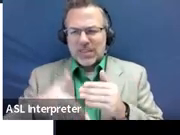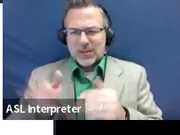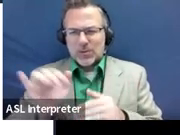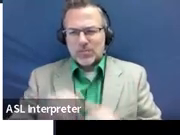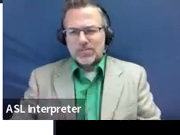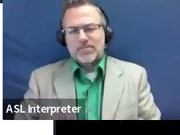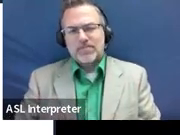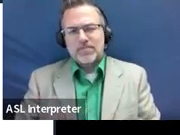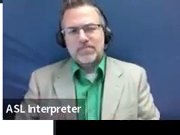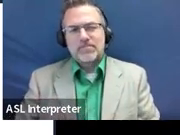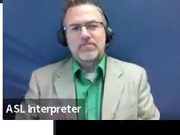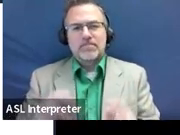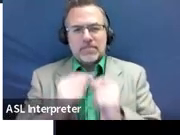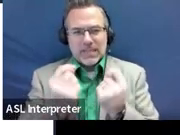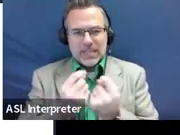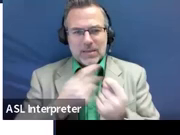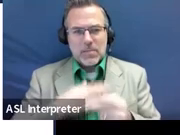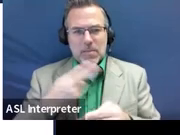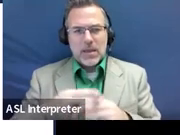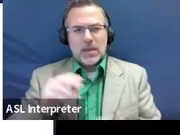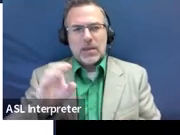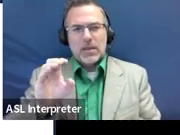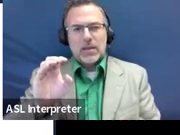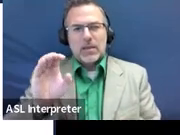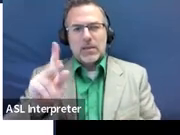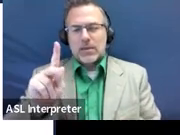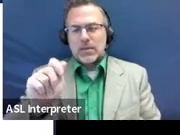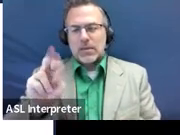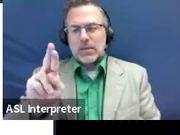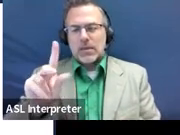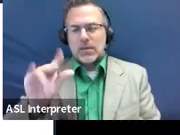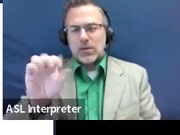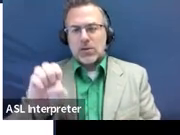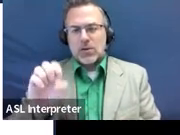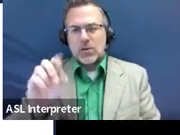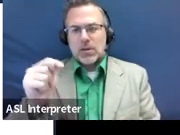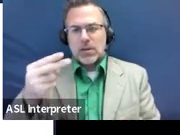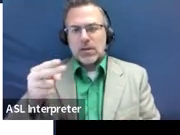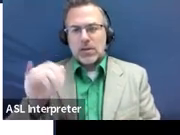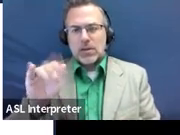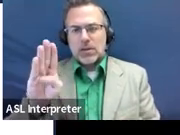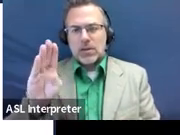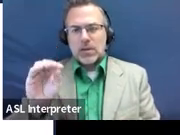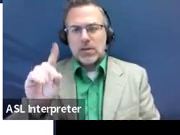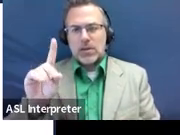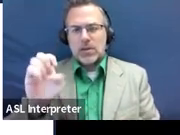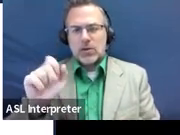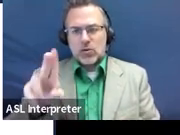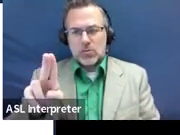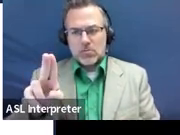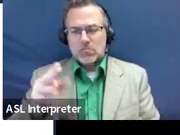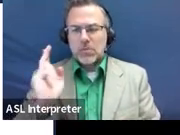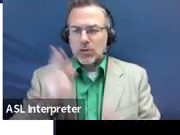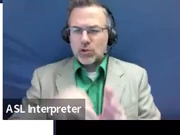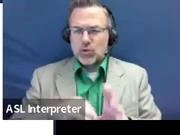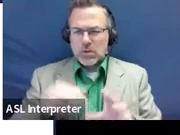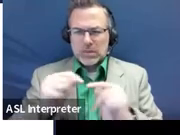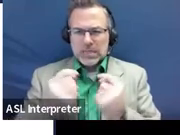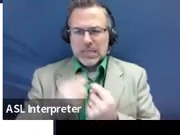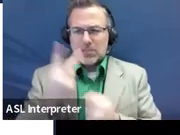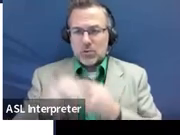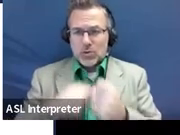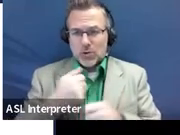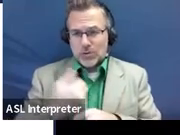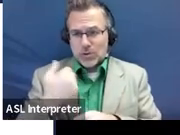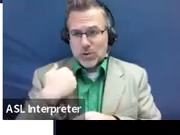So this is our team. My name is Carly Thibodeau, and I have been with the team for just over 2 years. And before that, I